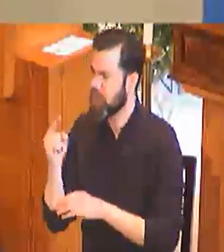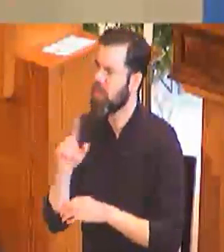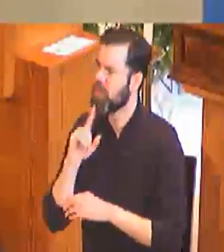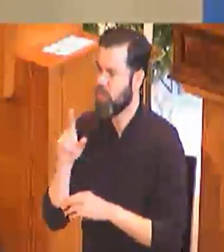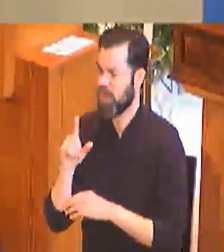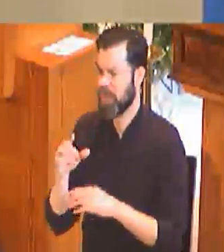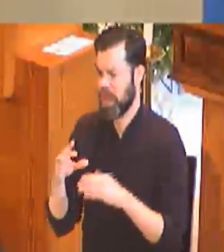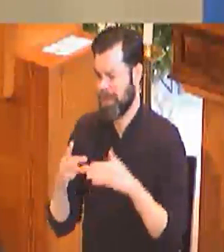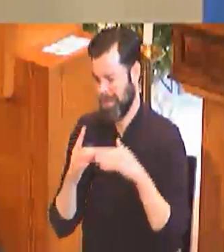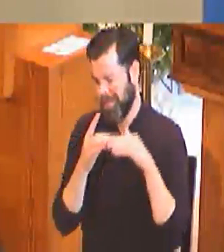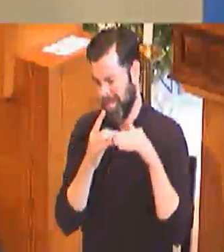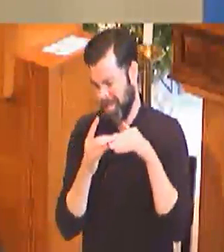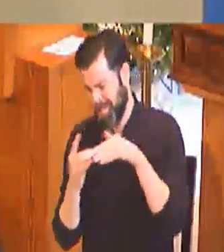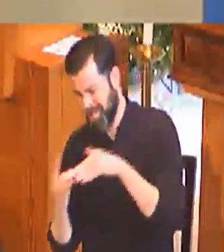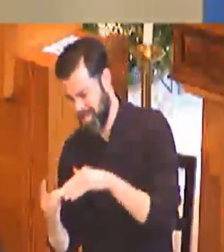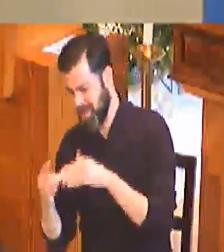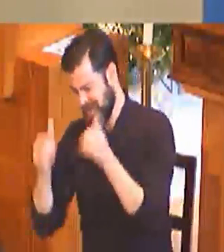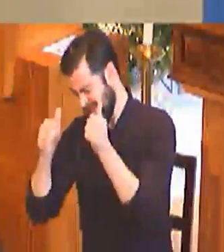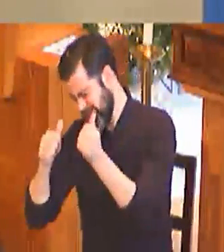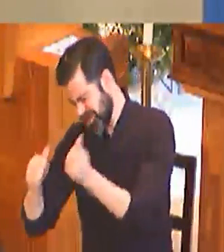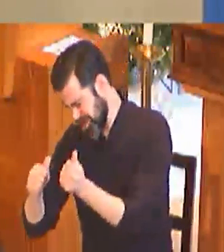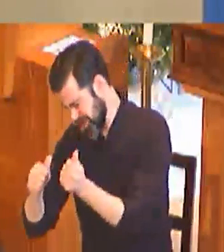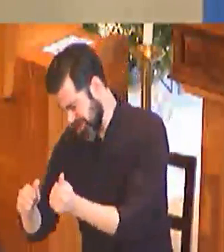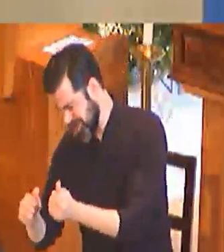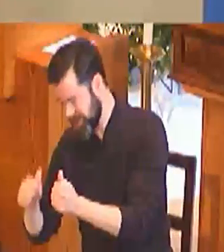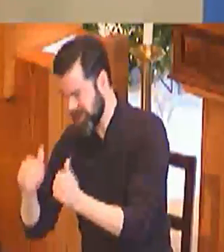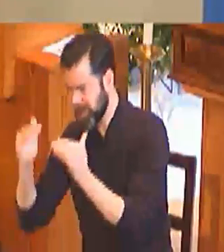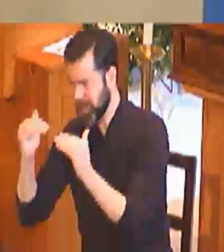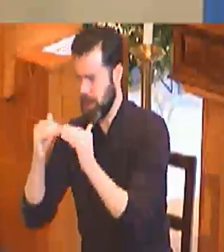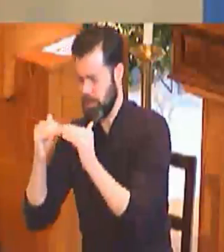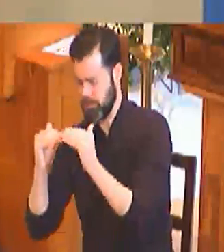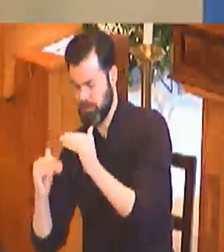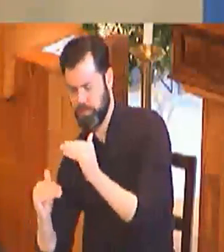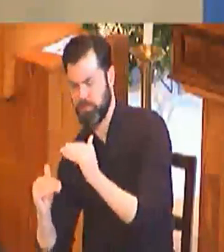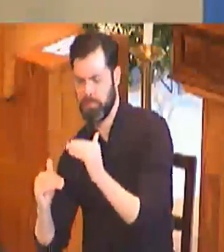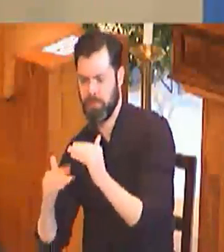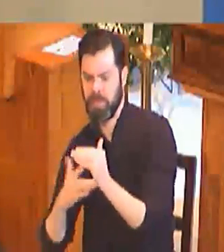within the bounds of my limited tolerance.